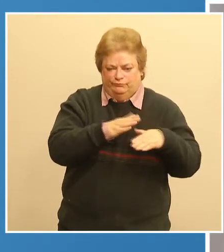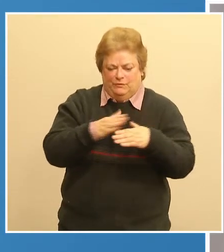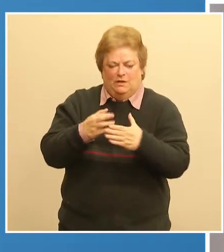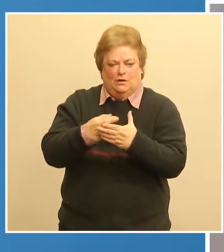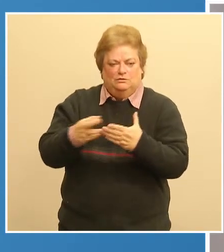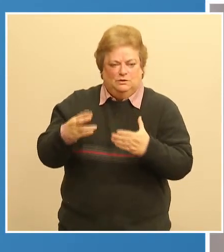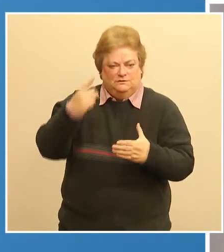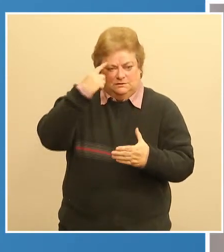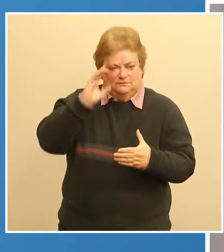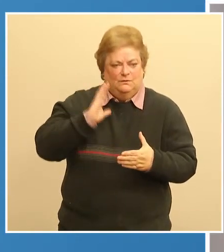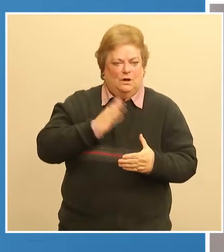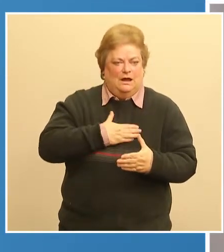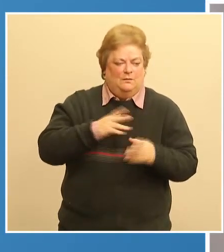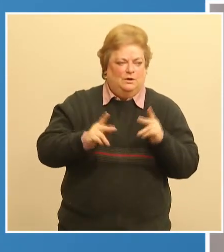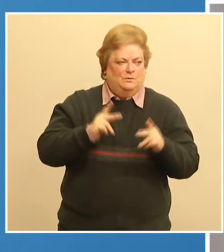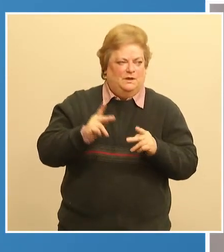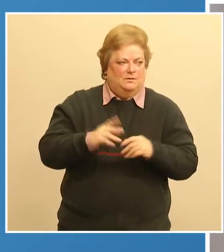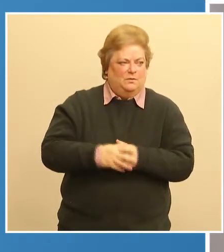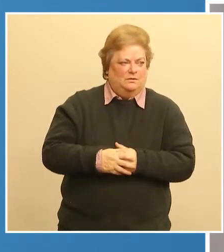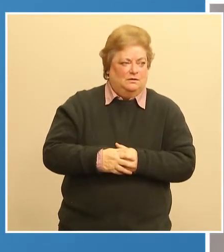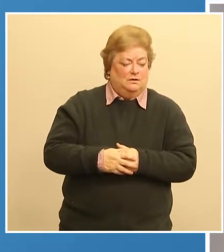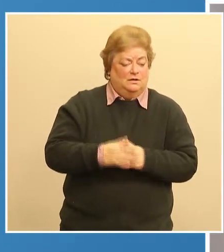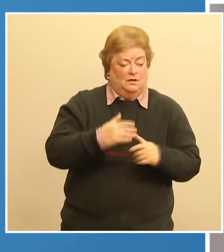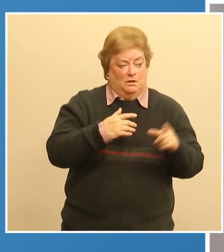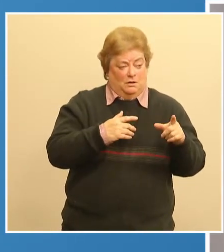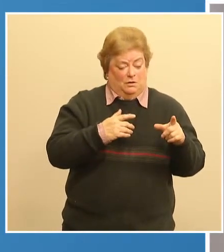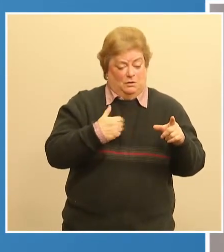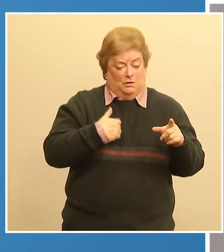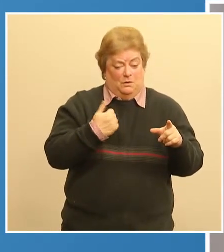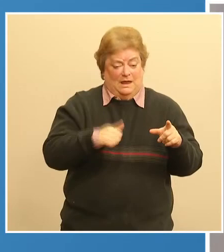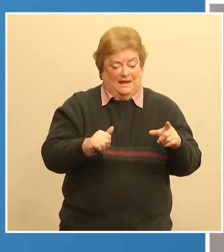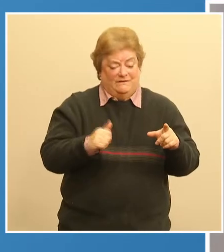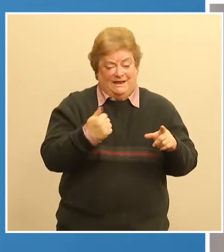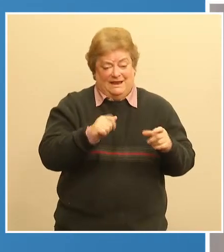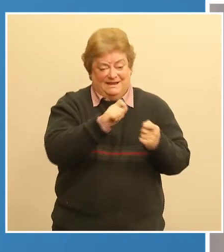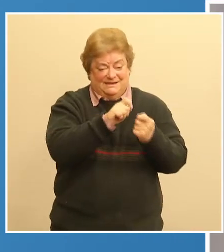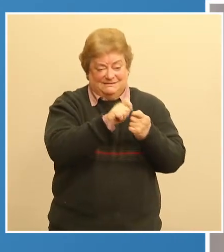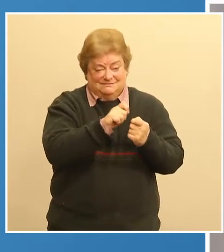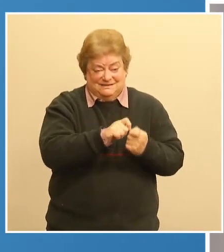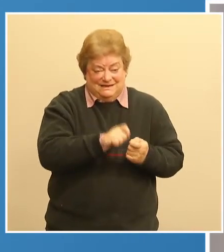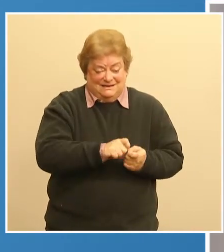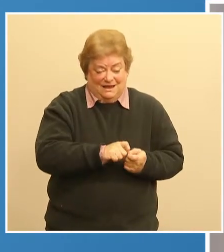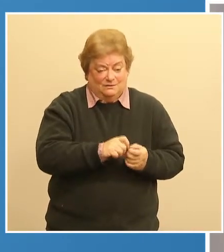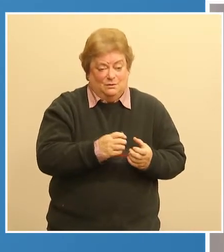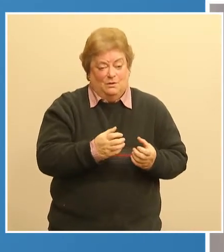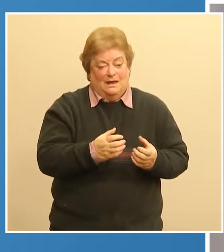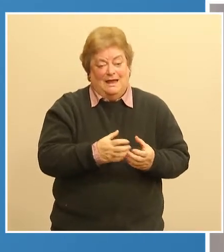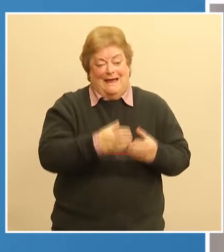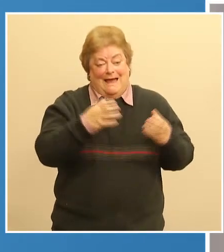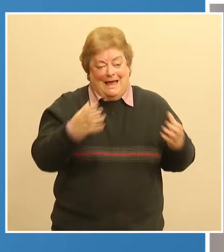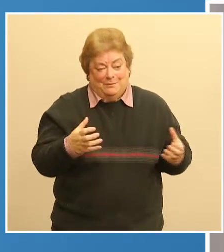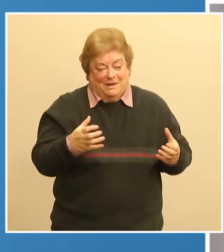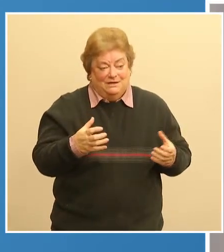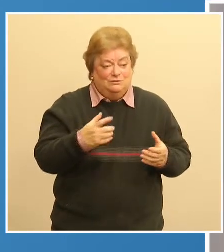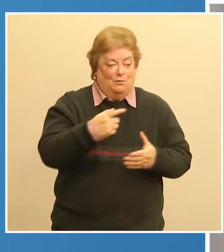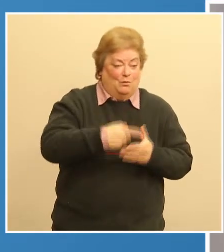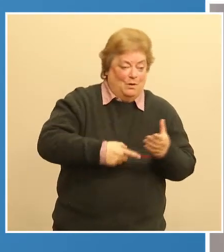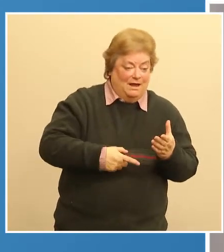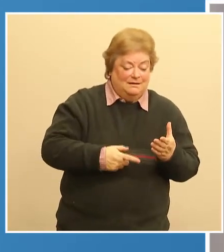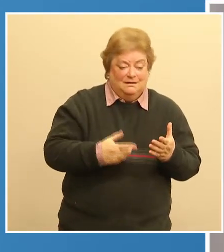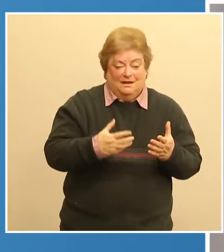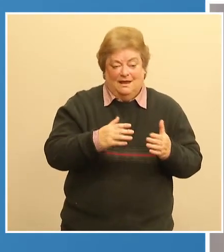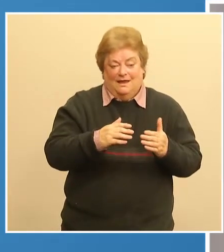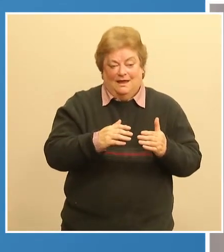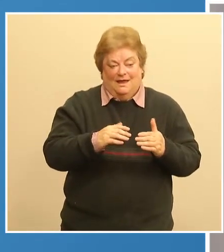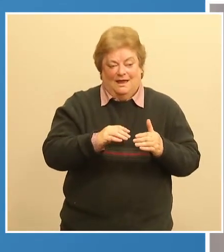people. Do you have details on what, how much, and kind of when you'll be able to start spending